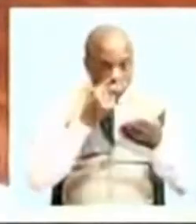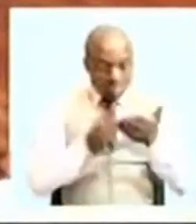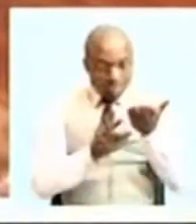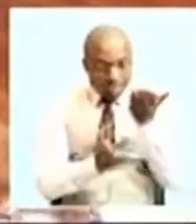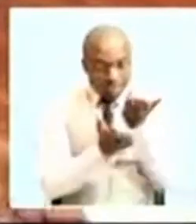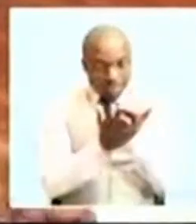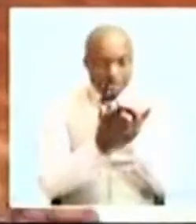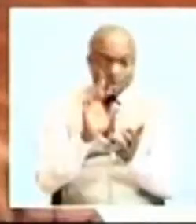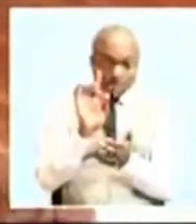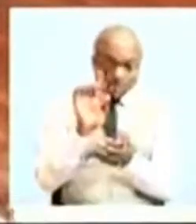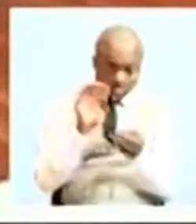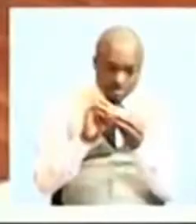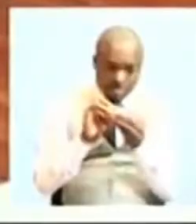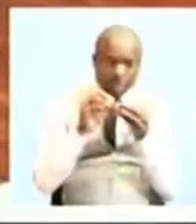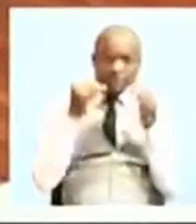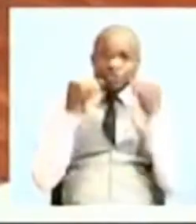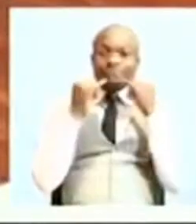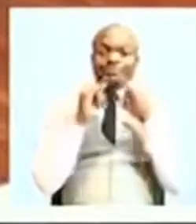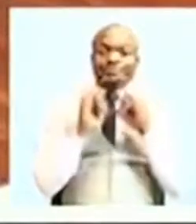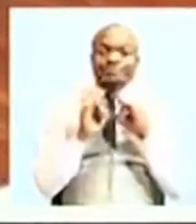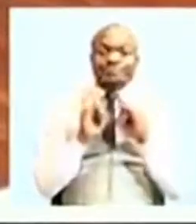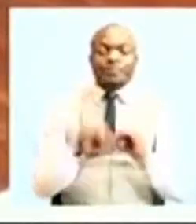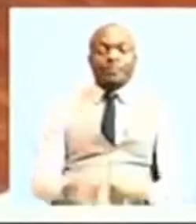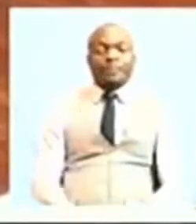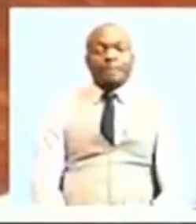8 for details.